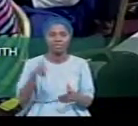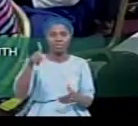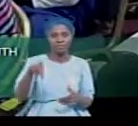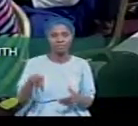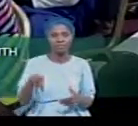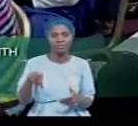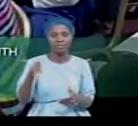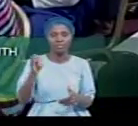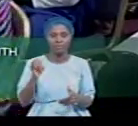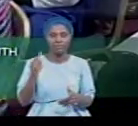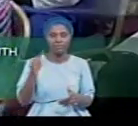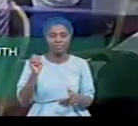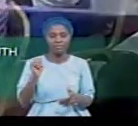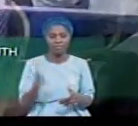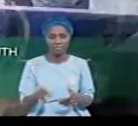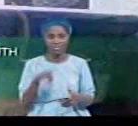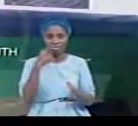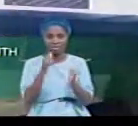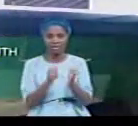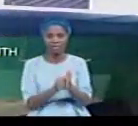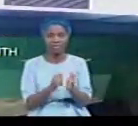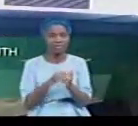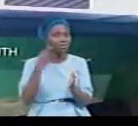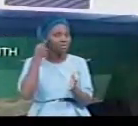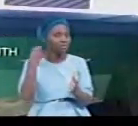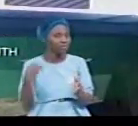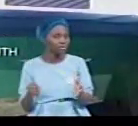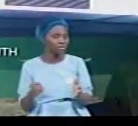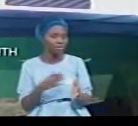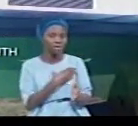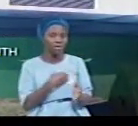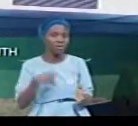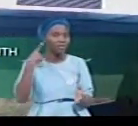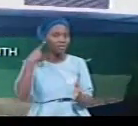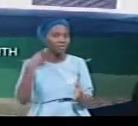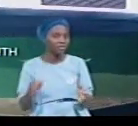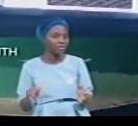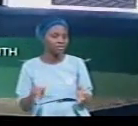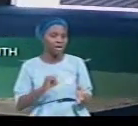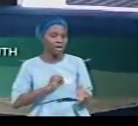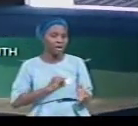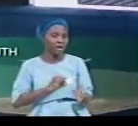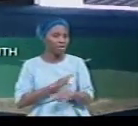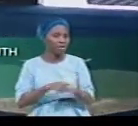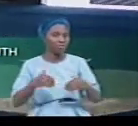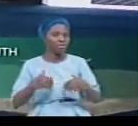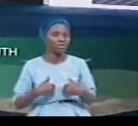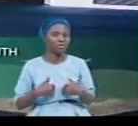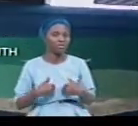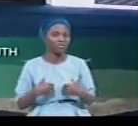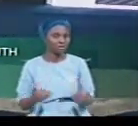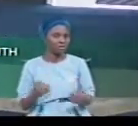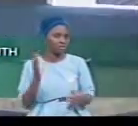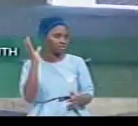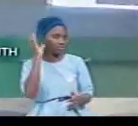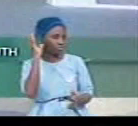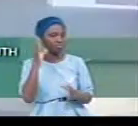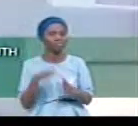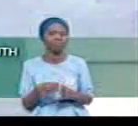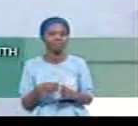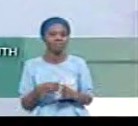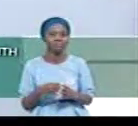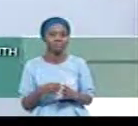and gold have I none. Hold on. We think if we don't have silver and gold,